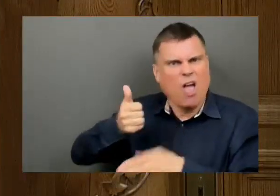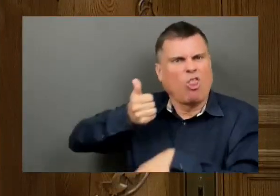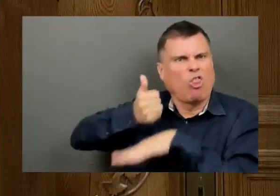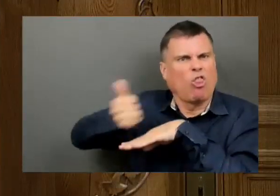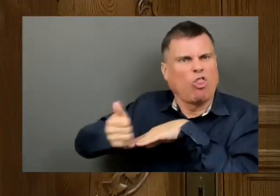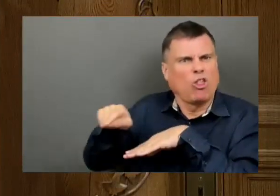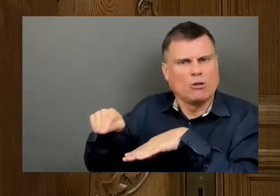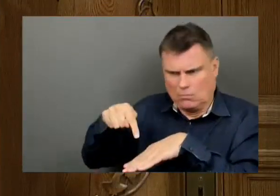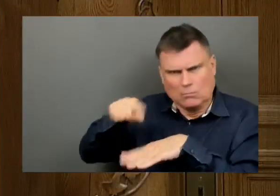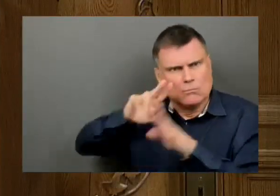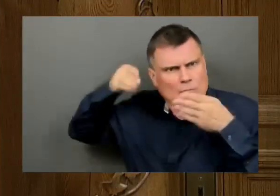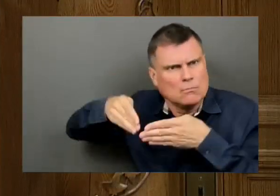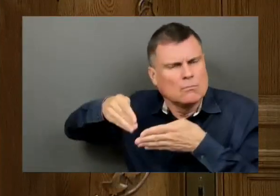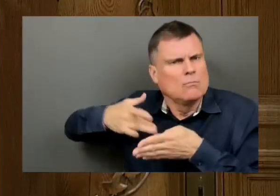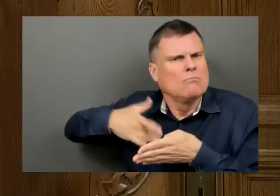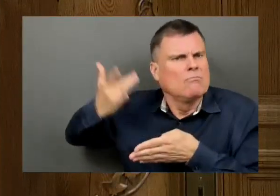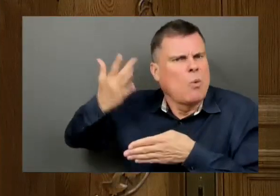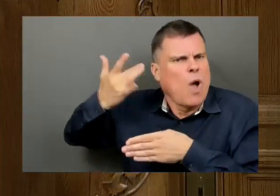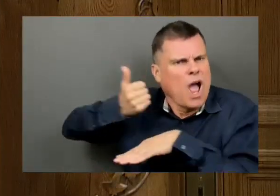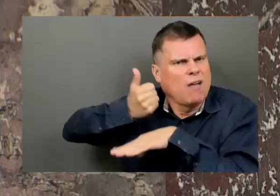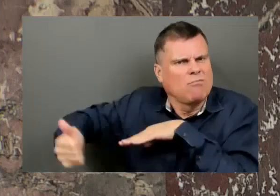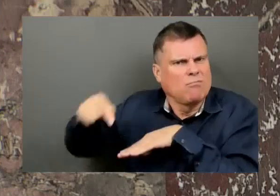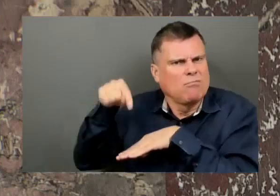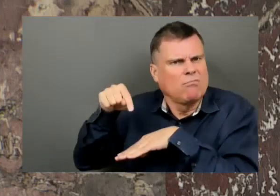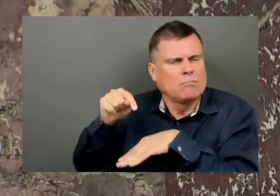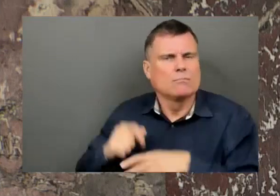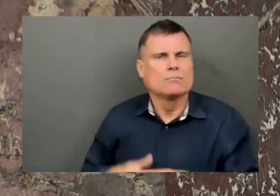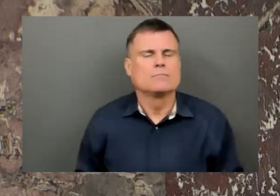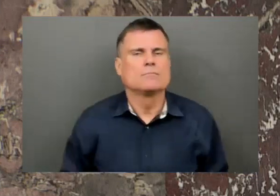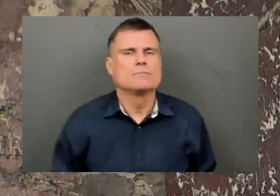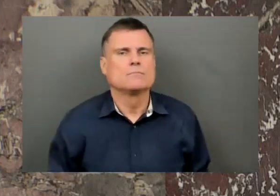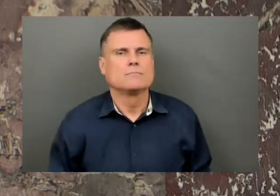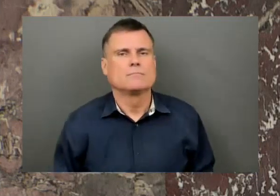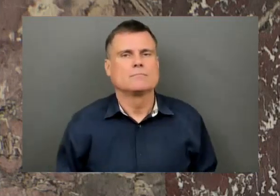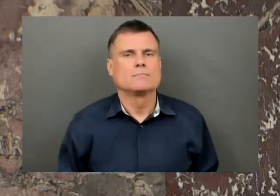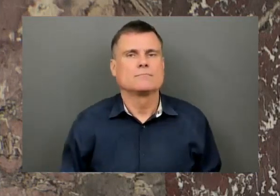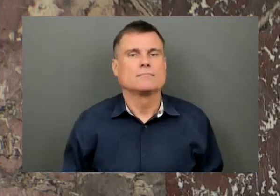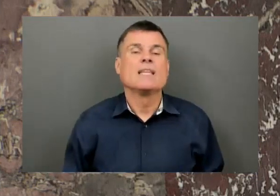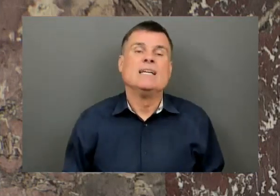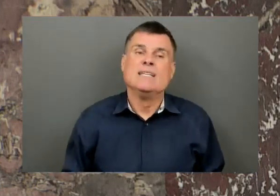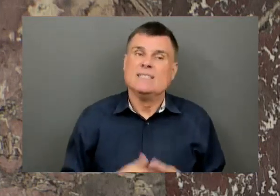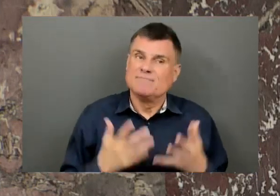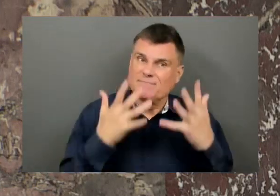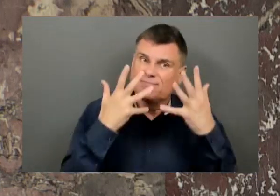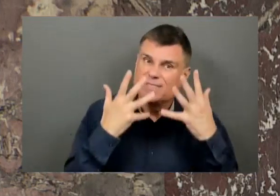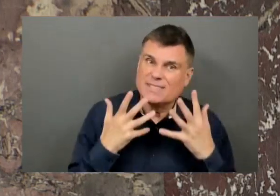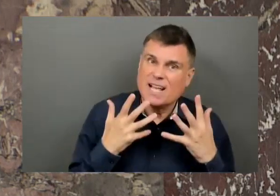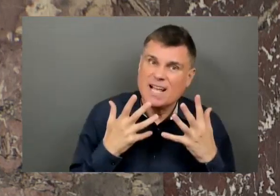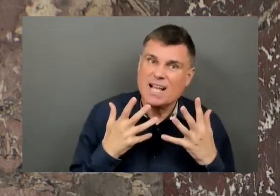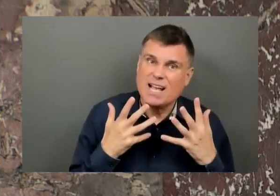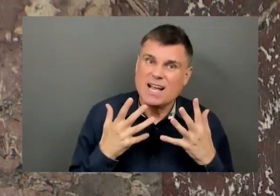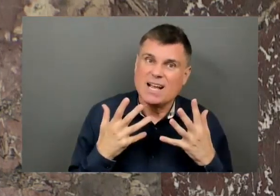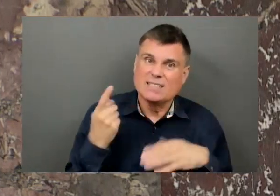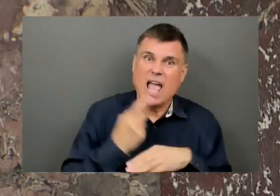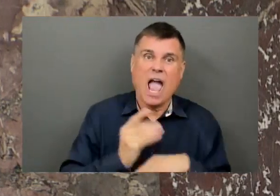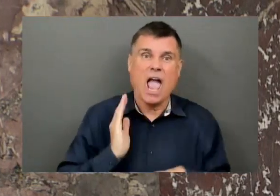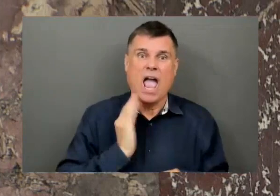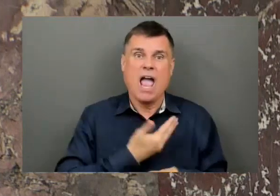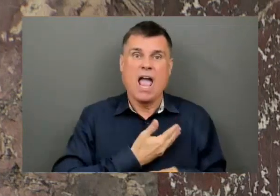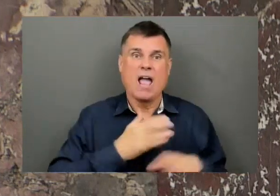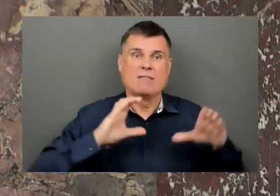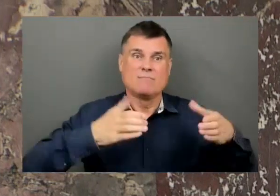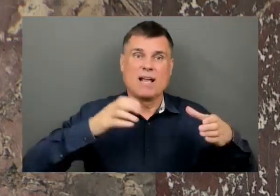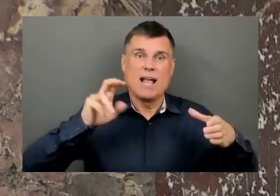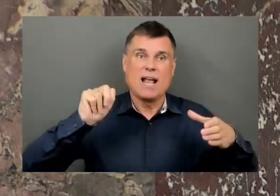you, Honourable Speaker. It's a sad day for our caucus. Selina, the member for